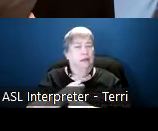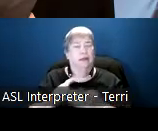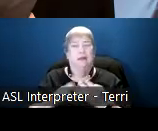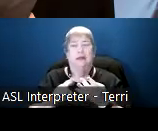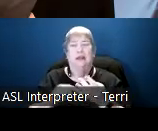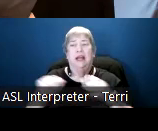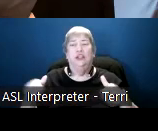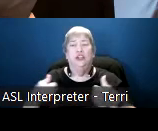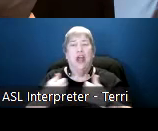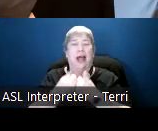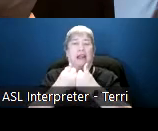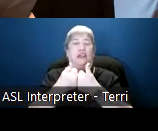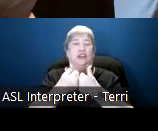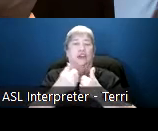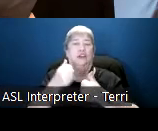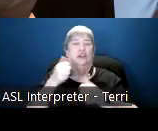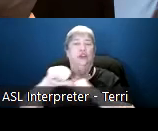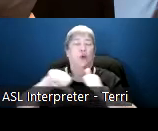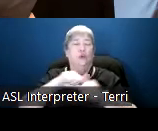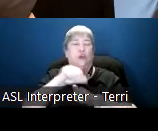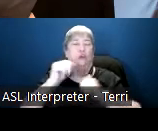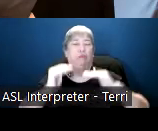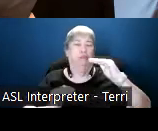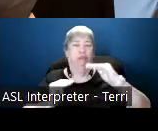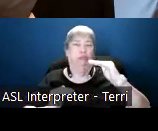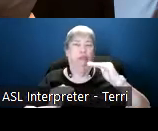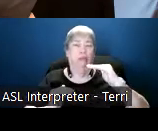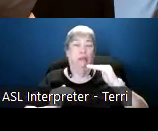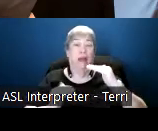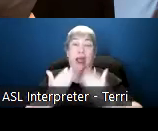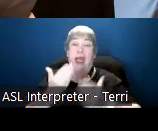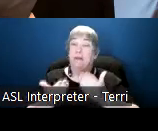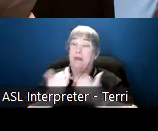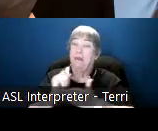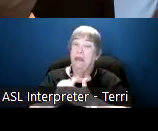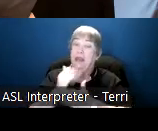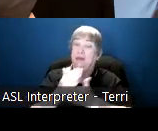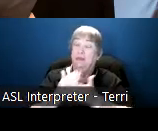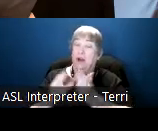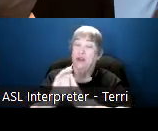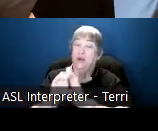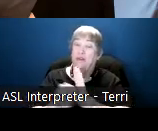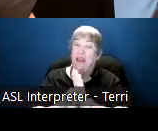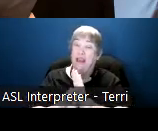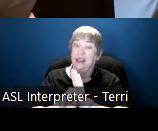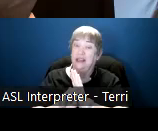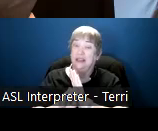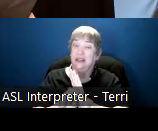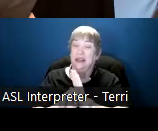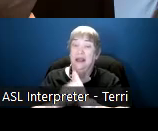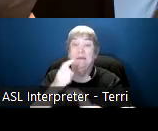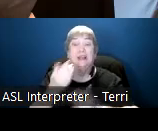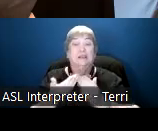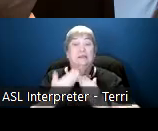injustice. And this is an important part of their code of ethics because they may be challenging that code of injustice in the systems that they work